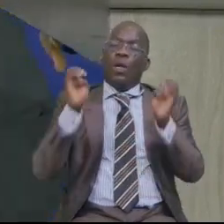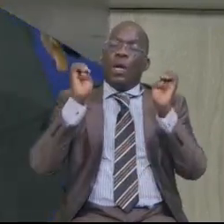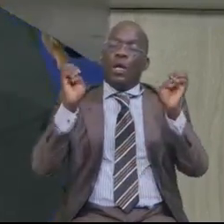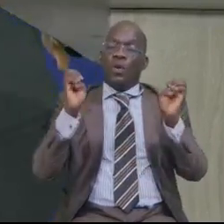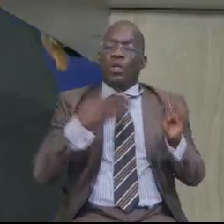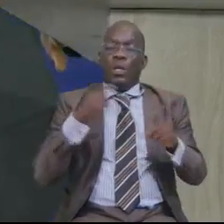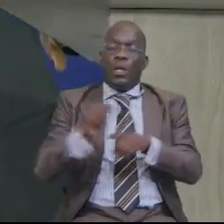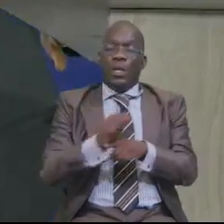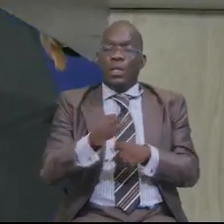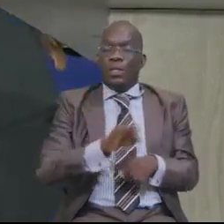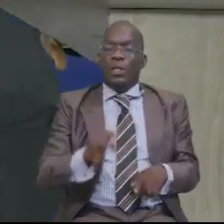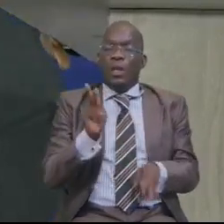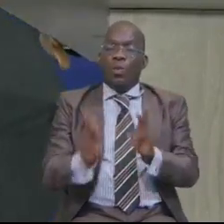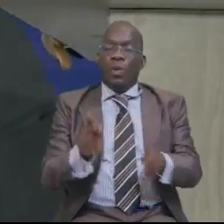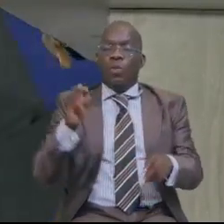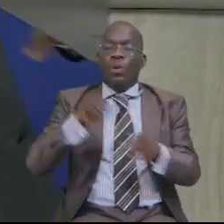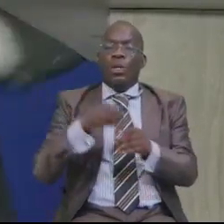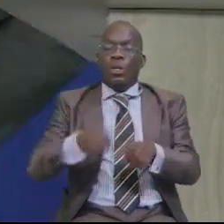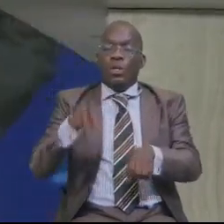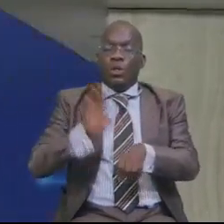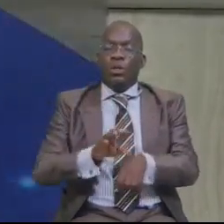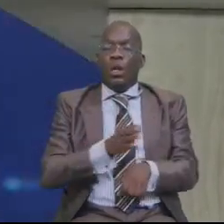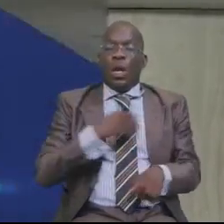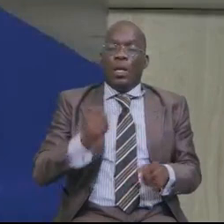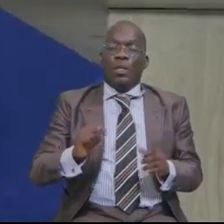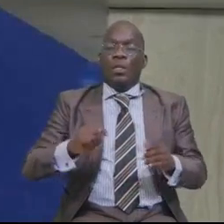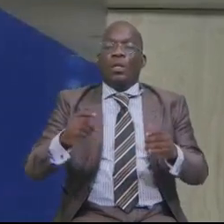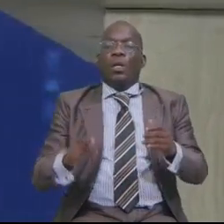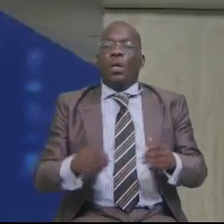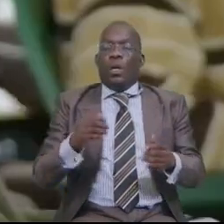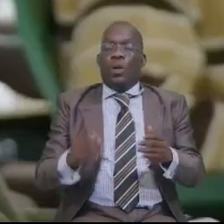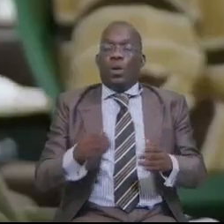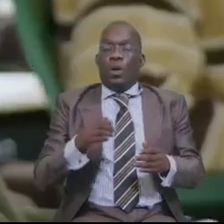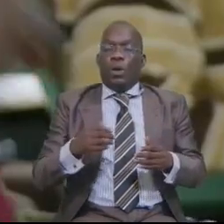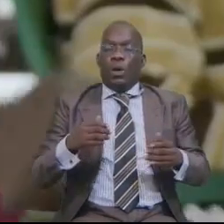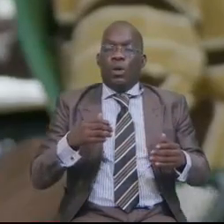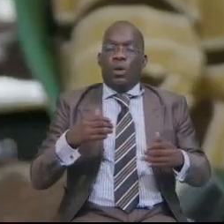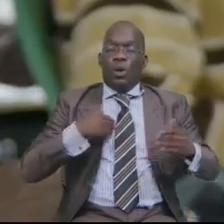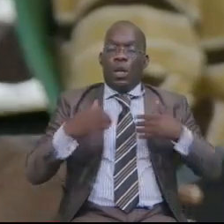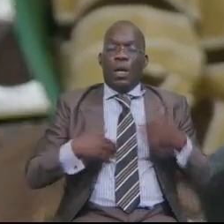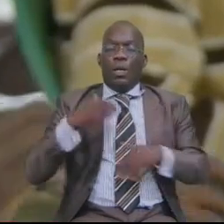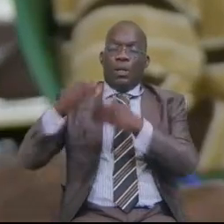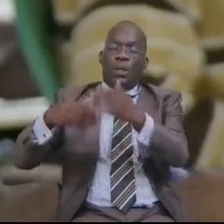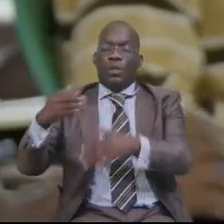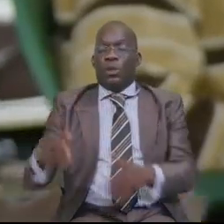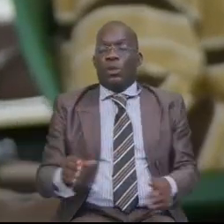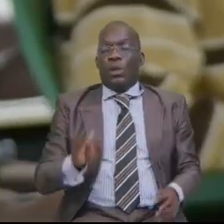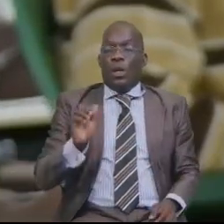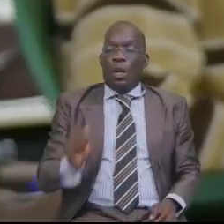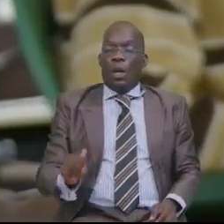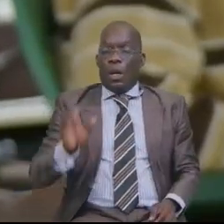the people in the church and the younger generation. We're looking at Acts chapter 5, reading from